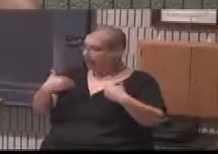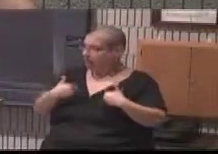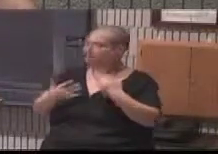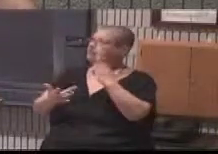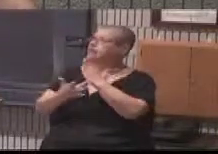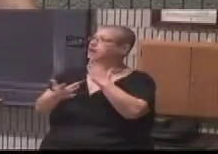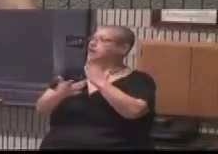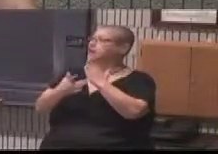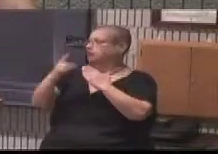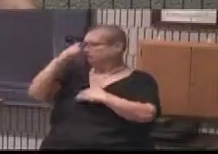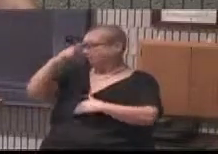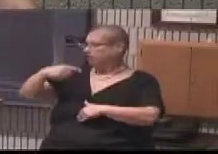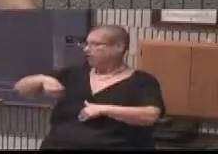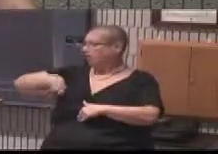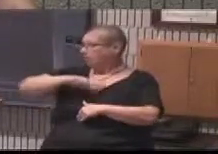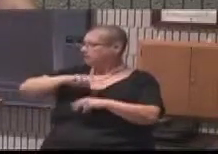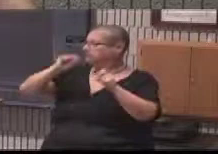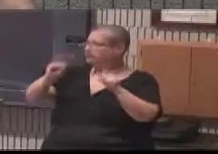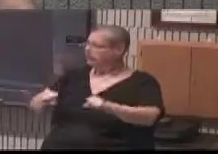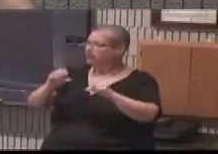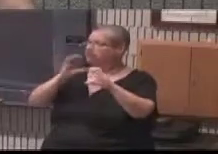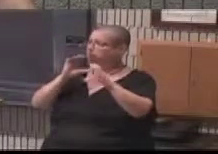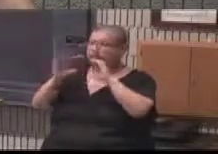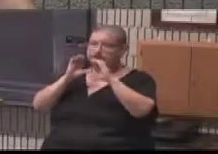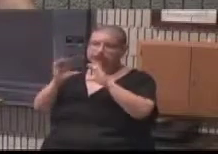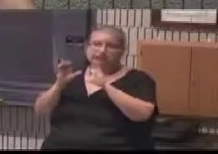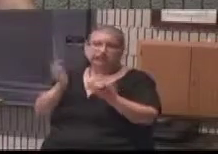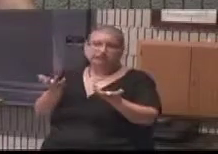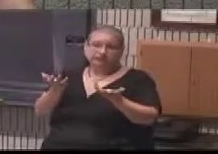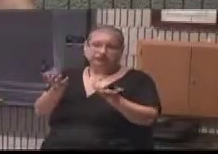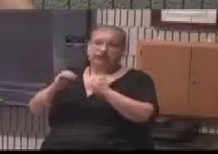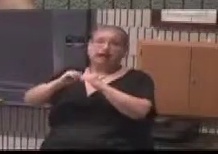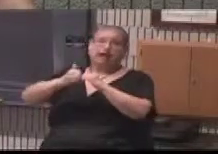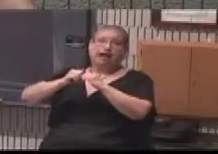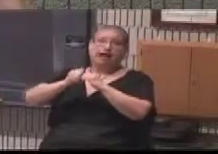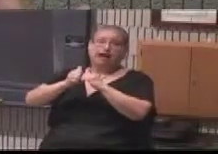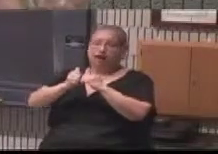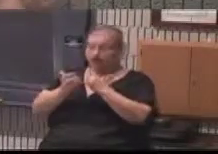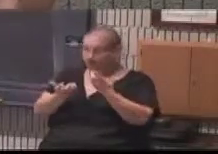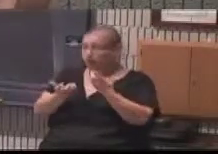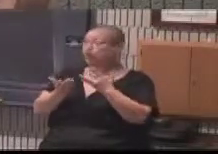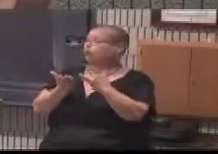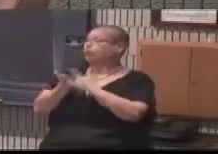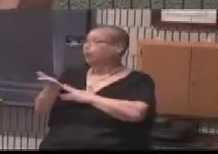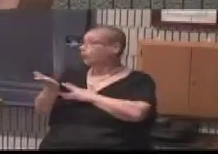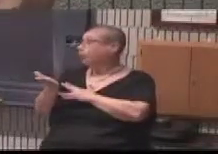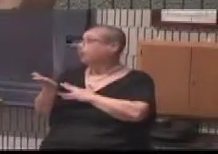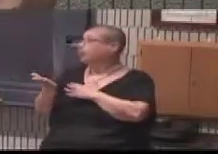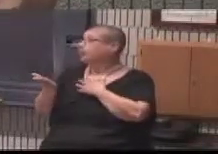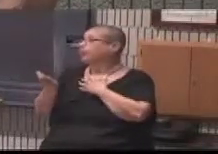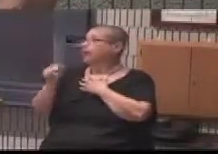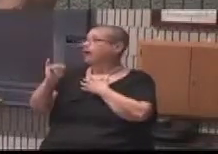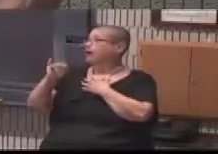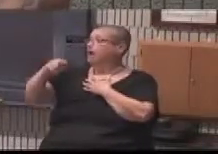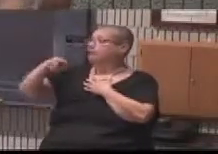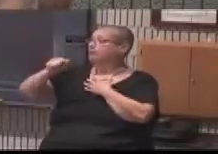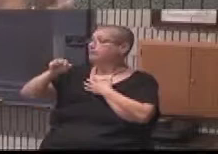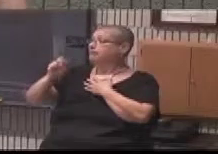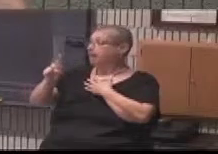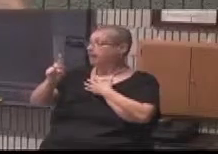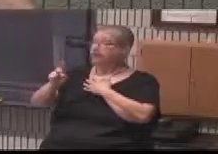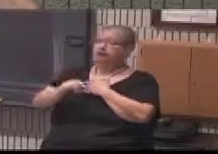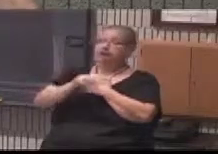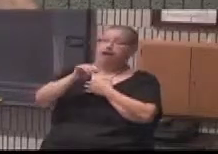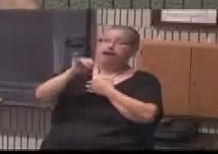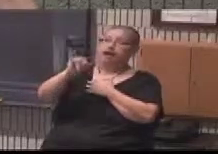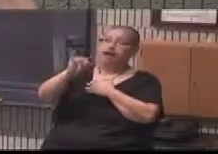technology out there for us to be able to communicate, and it's through even things such as the iPad, the iTouch.